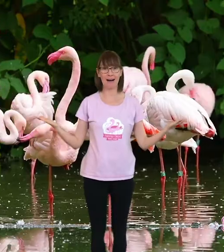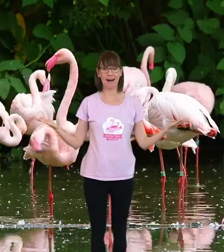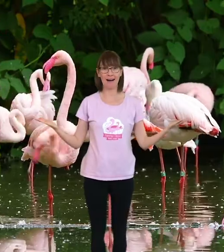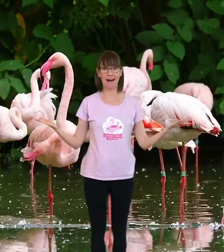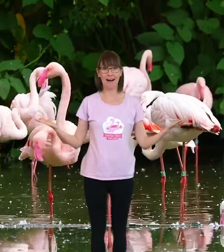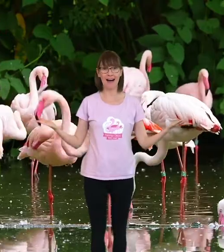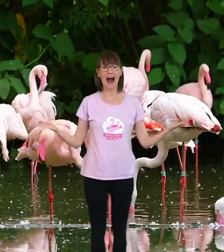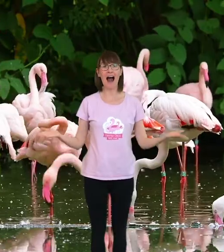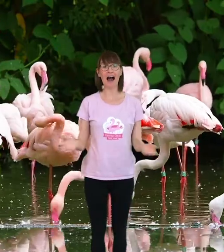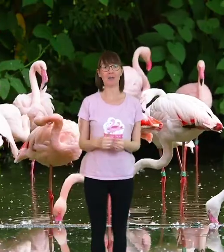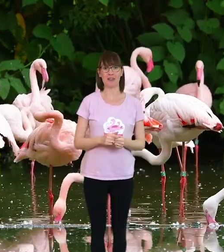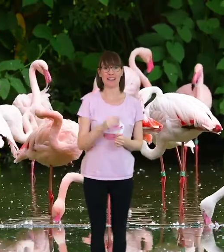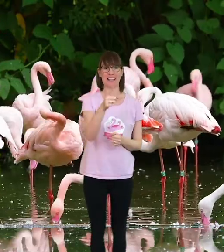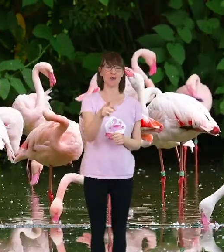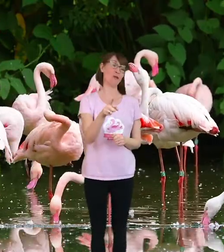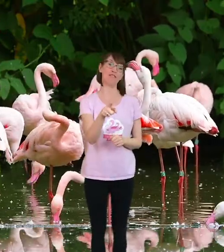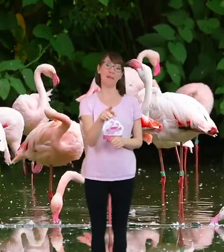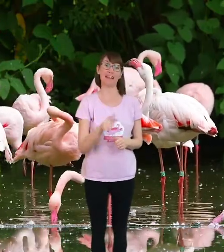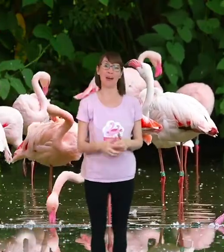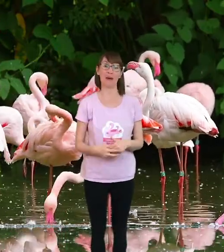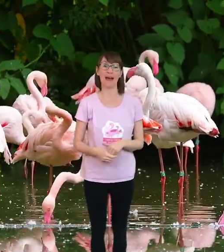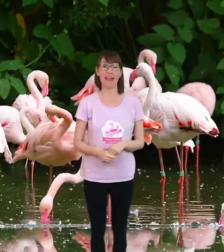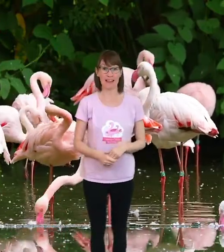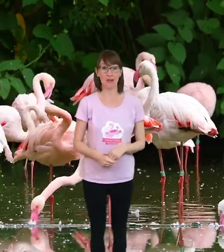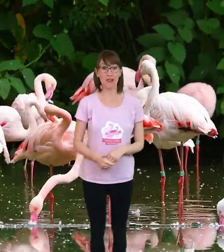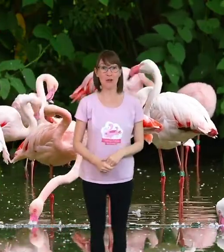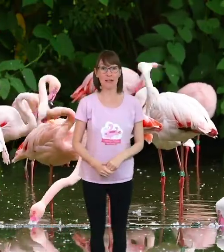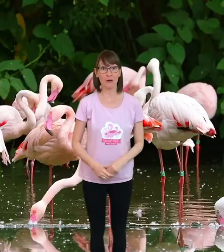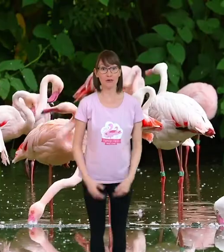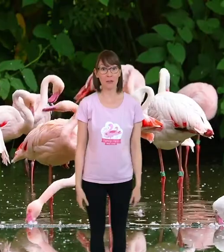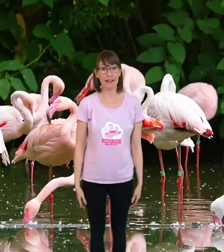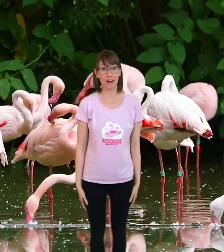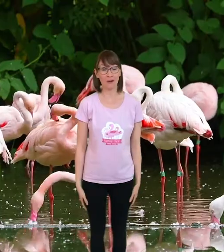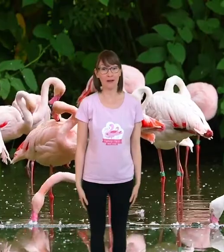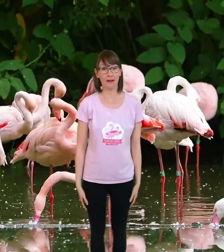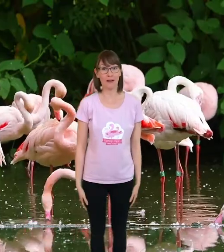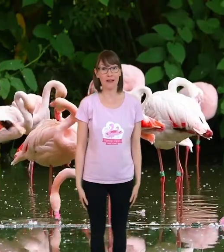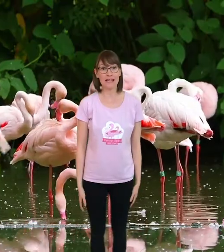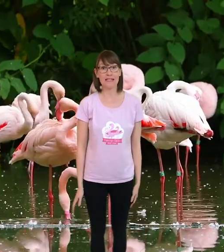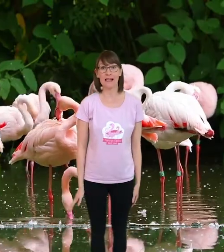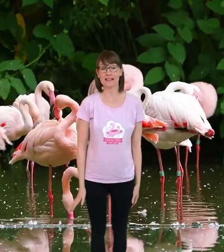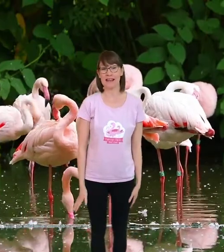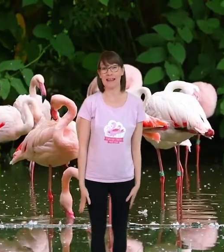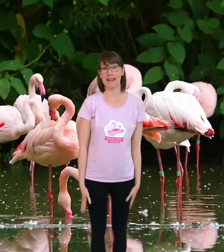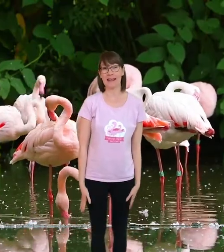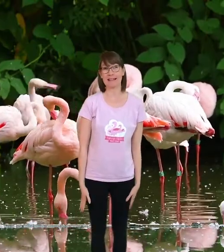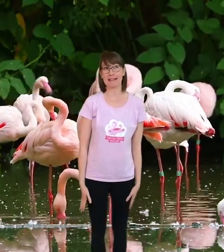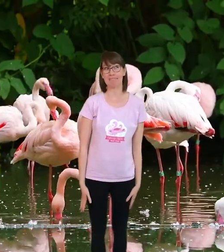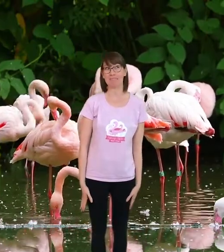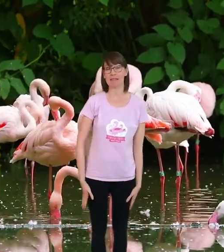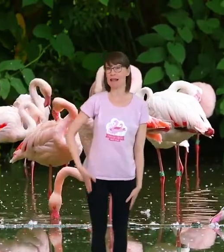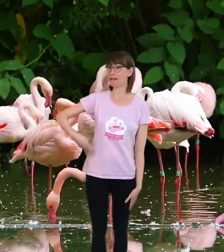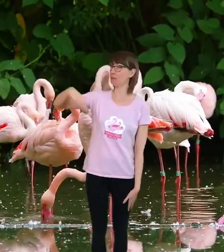Wow! I want to see your flamingo. Can you show me your flamingo? Does